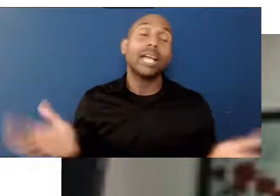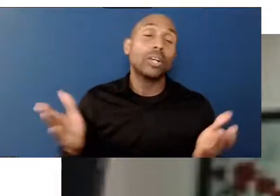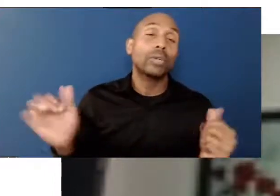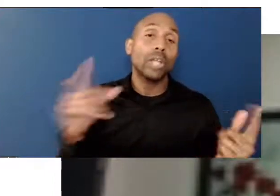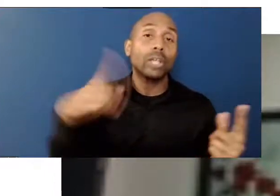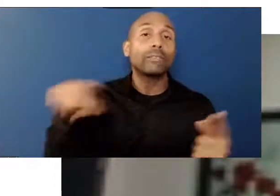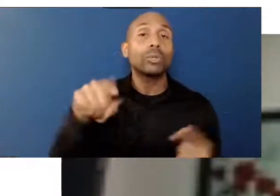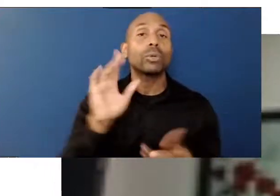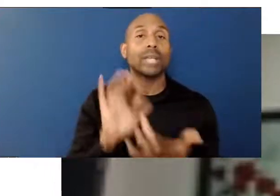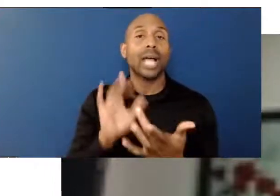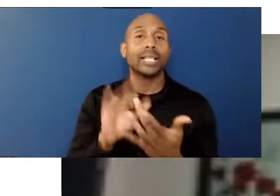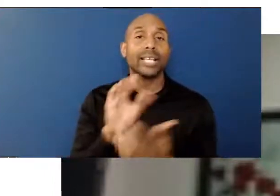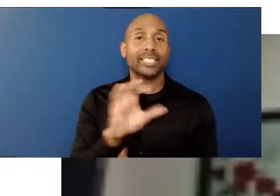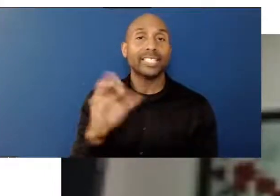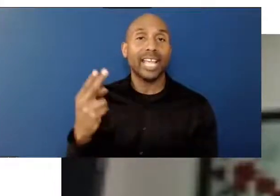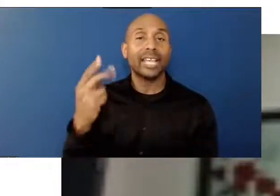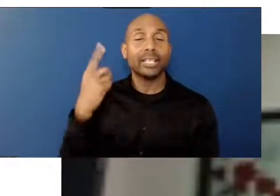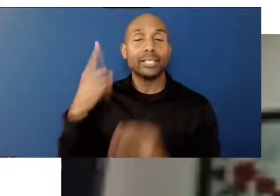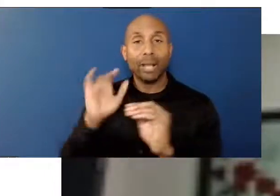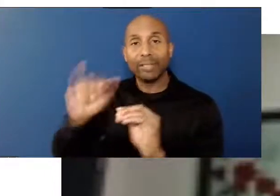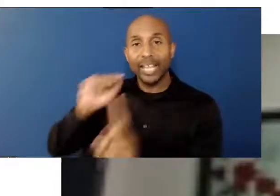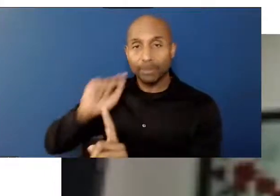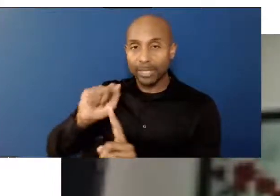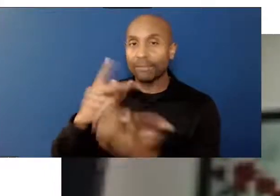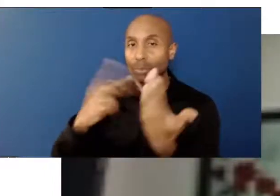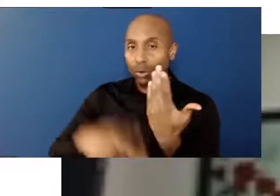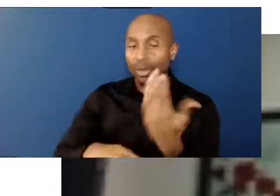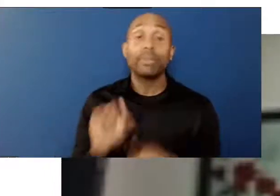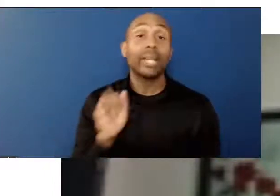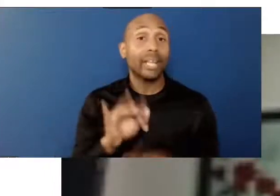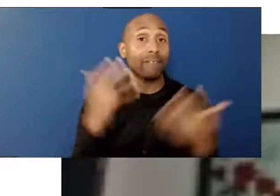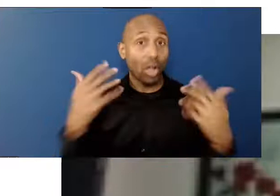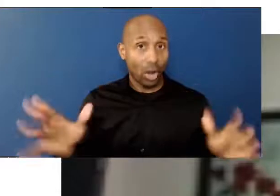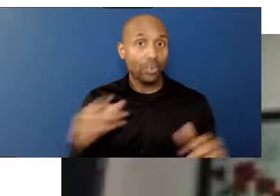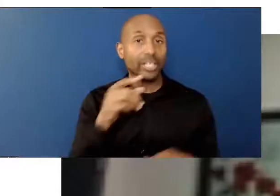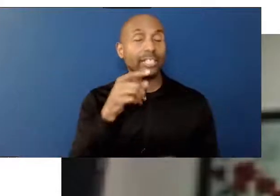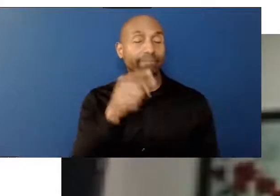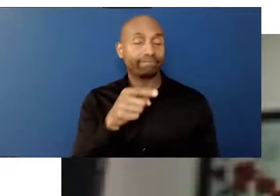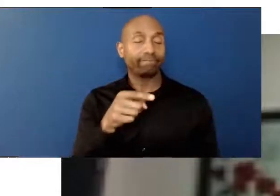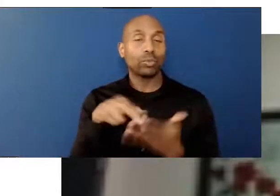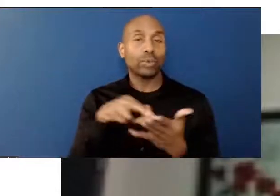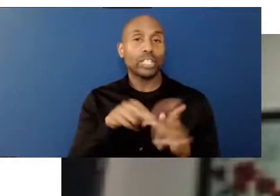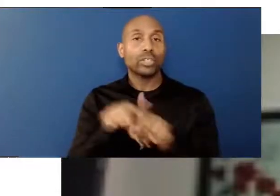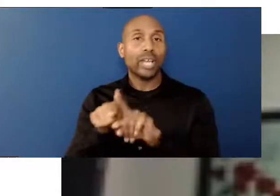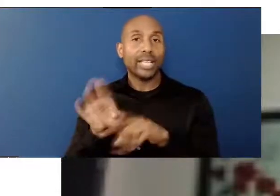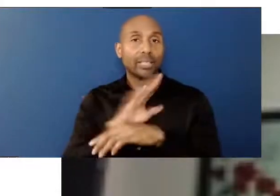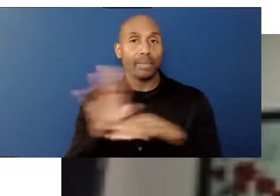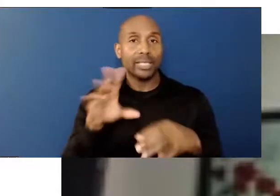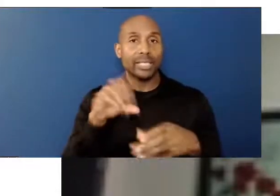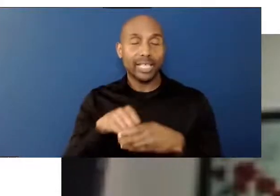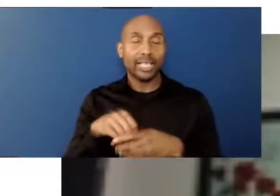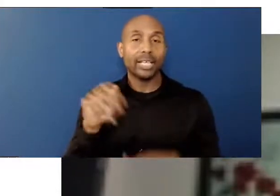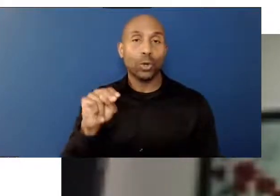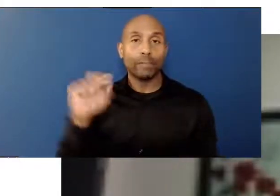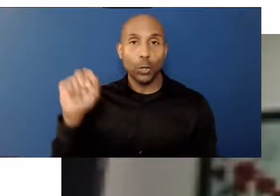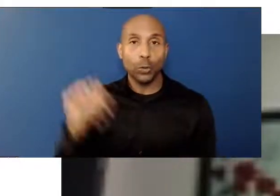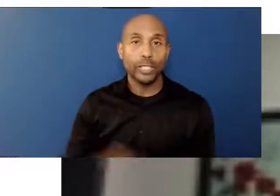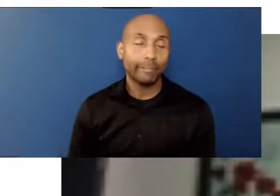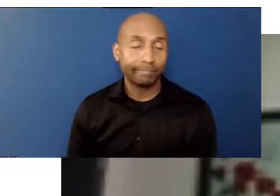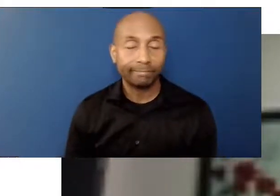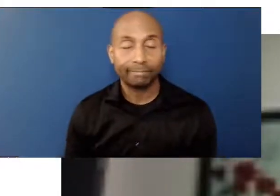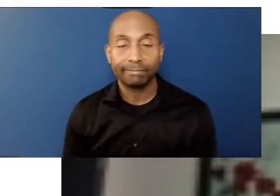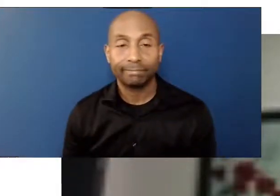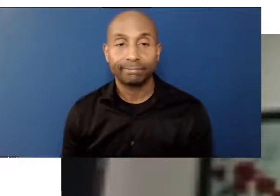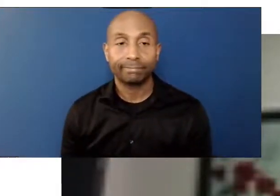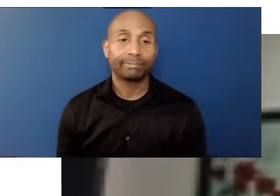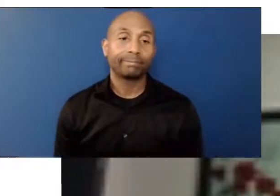about that program if they are registered as a business in Nova Scotia. Yeah, I